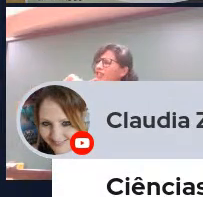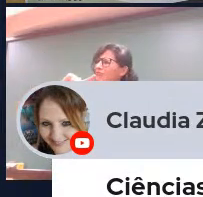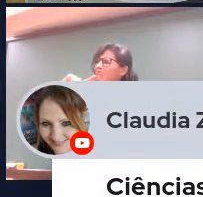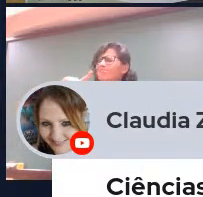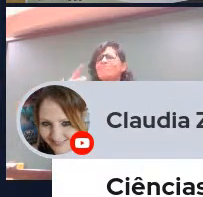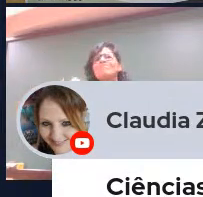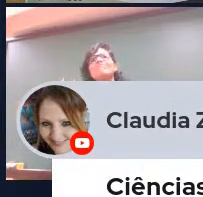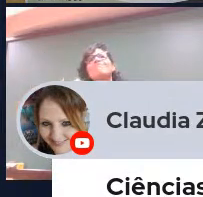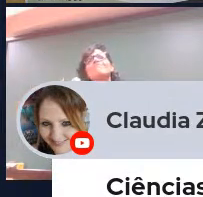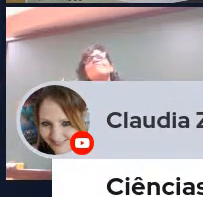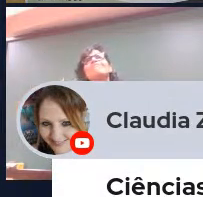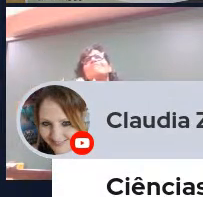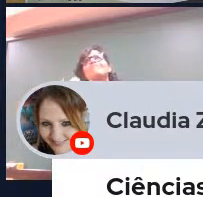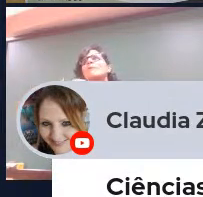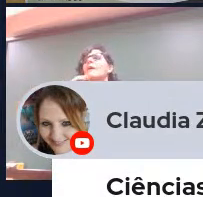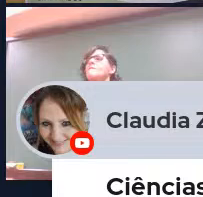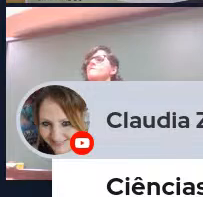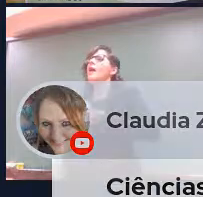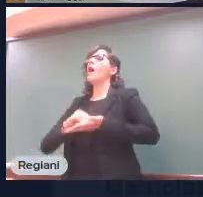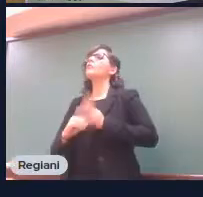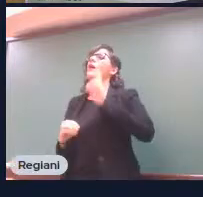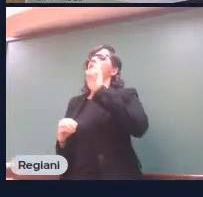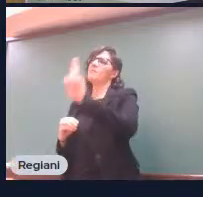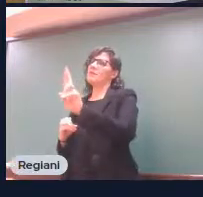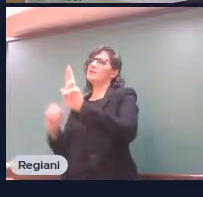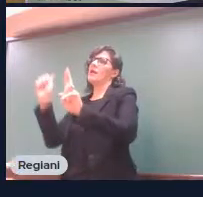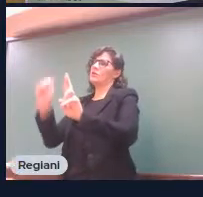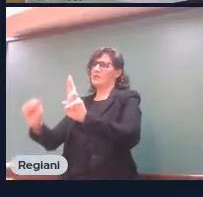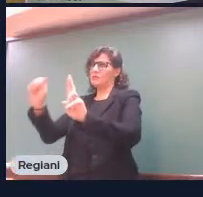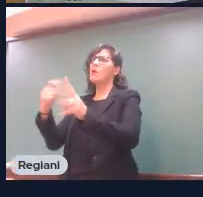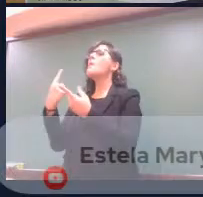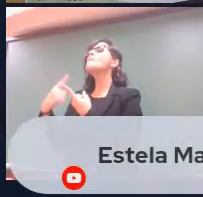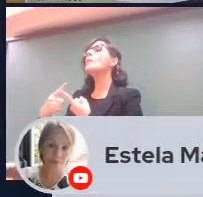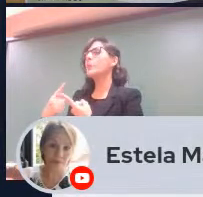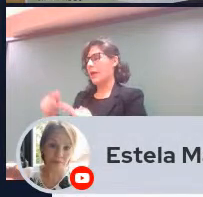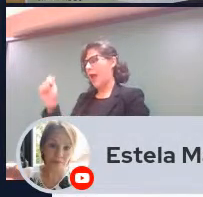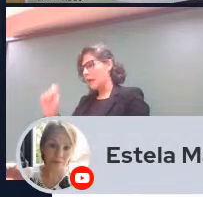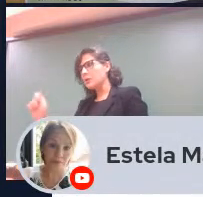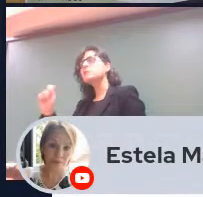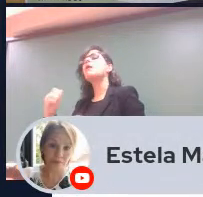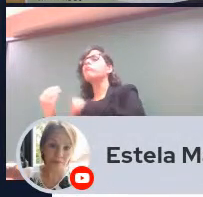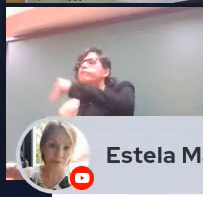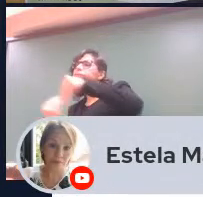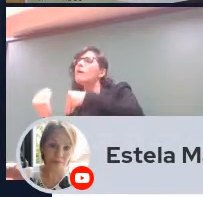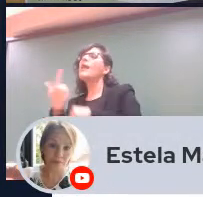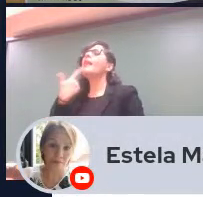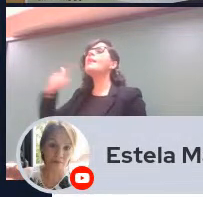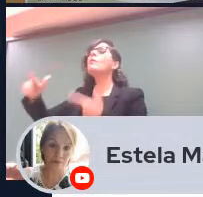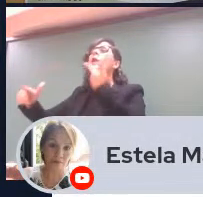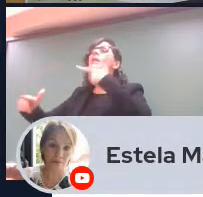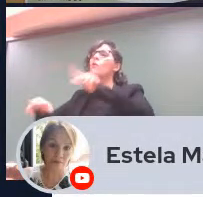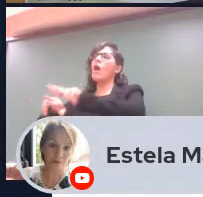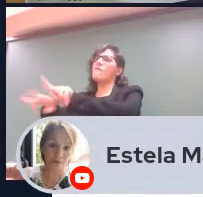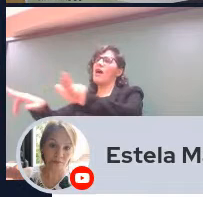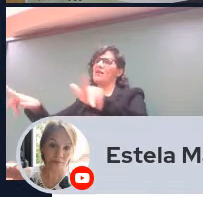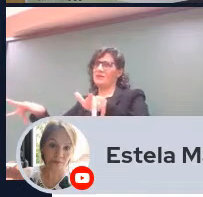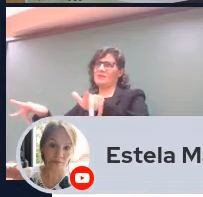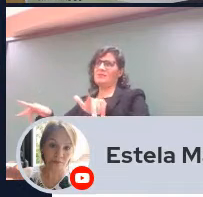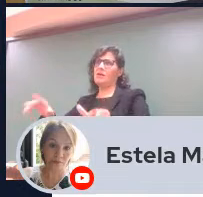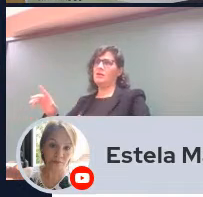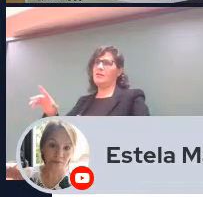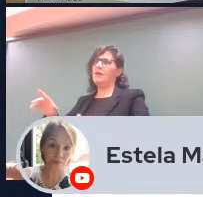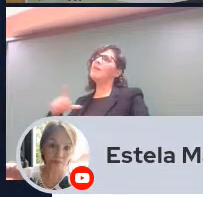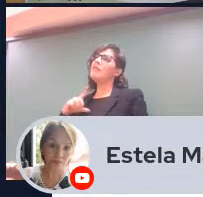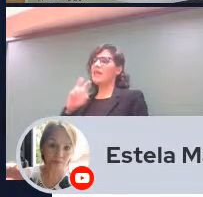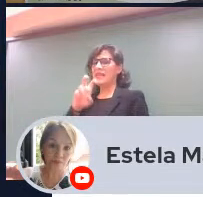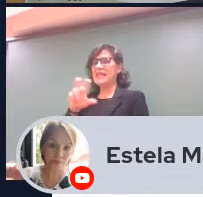representa a nossa associação, porque a nossa associação envolve os idiomas, que são mais de